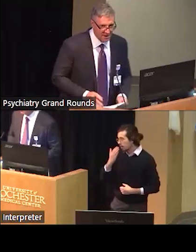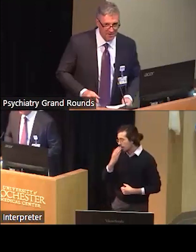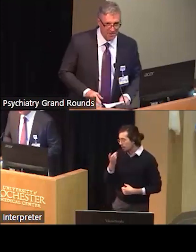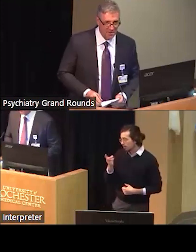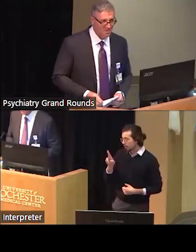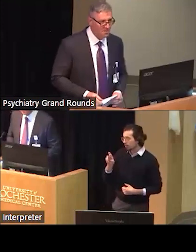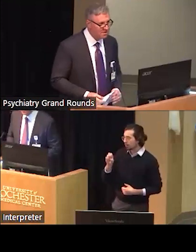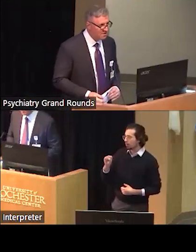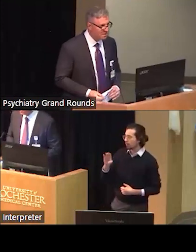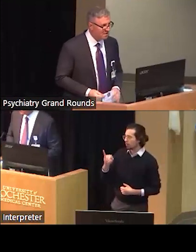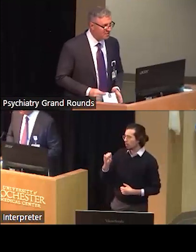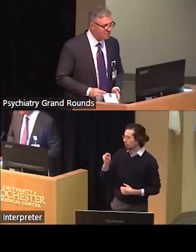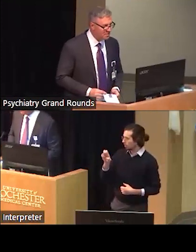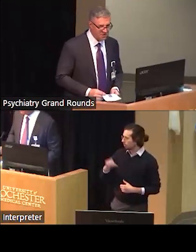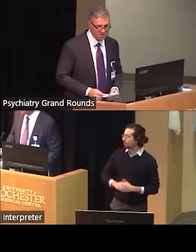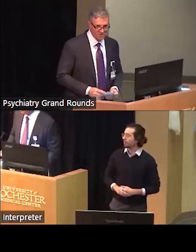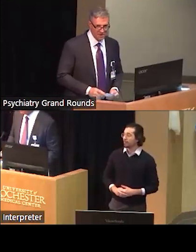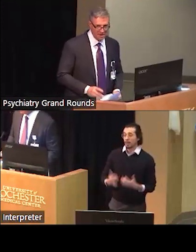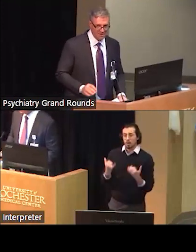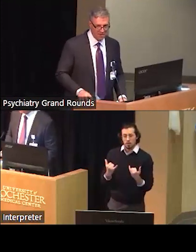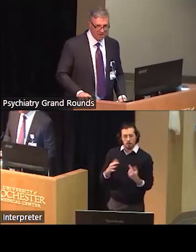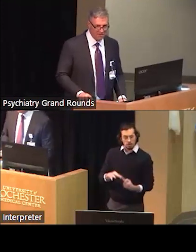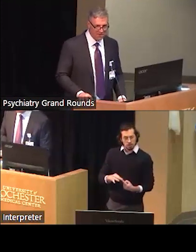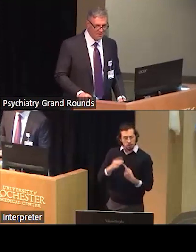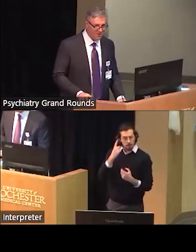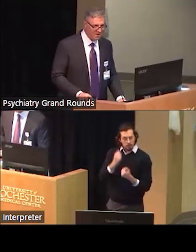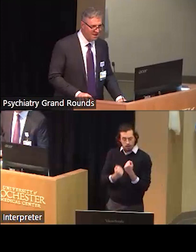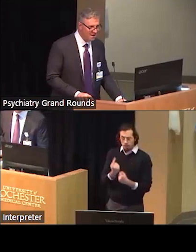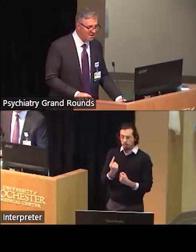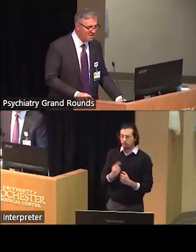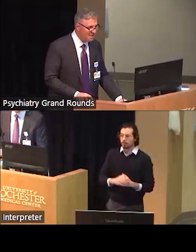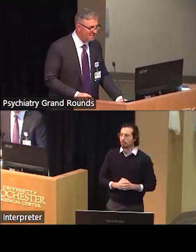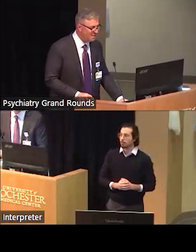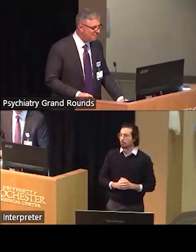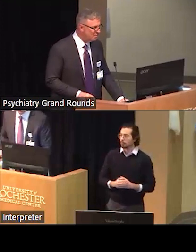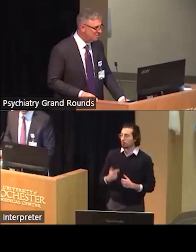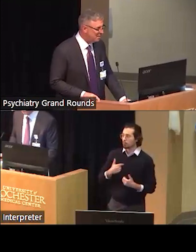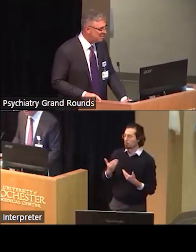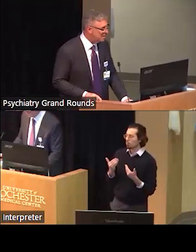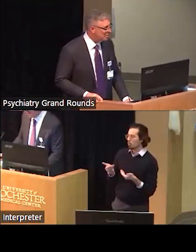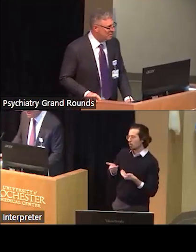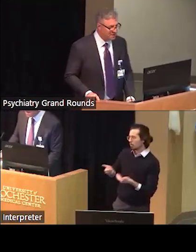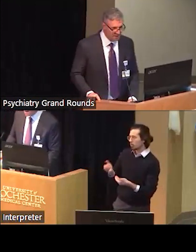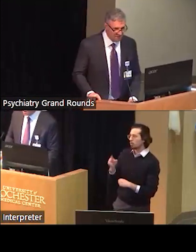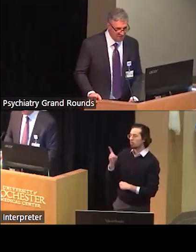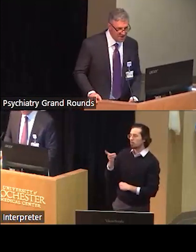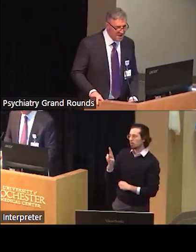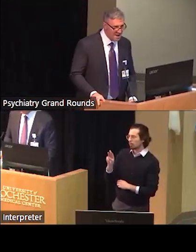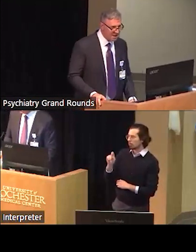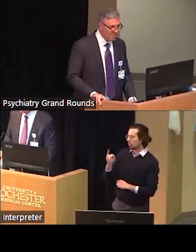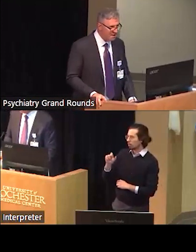Thank you, Dr. Cecconi. This is a special day for all of us. As I introduce Dr. Michael